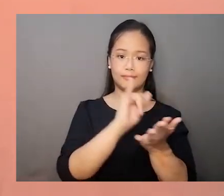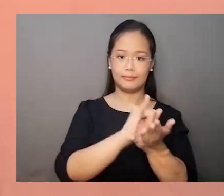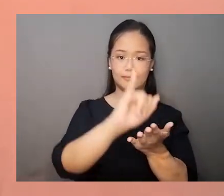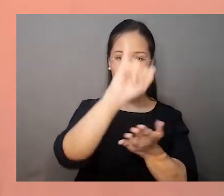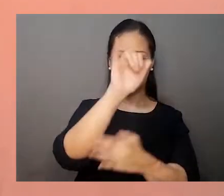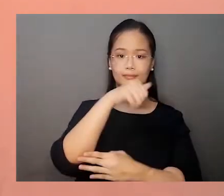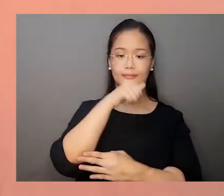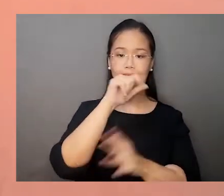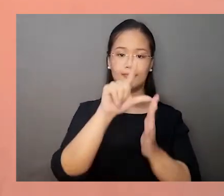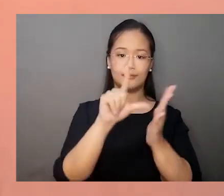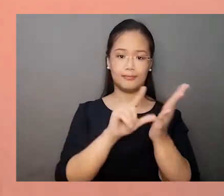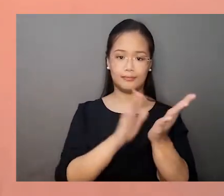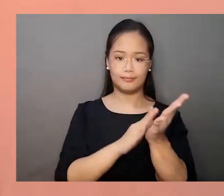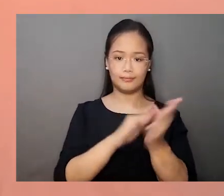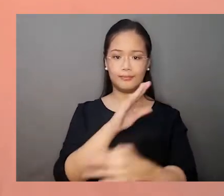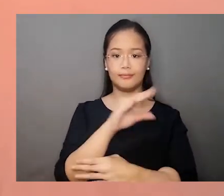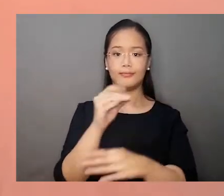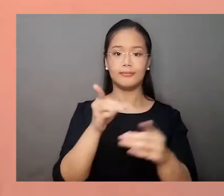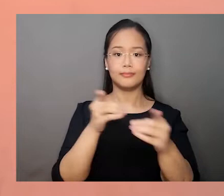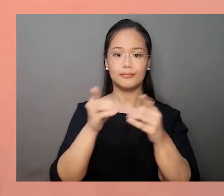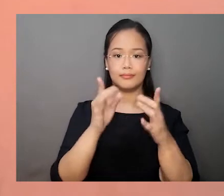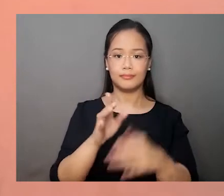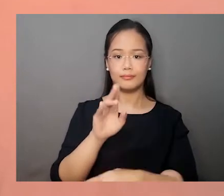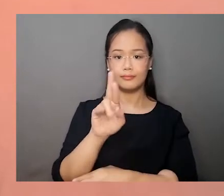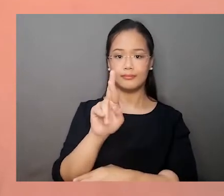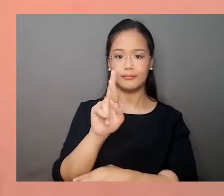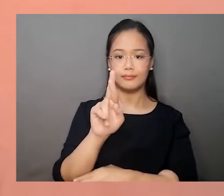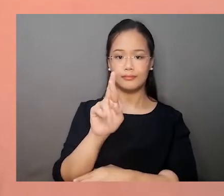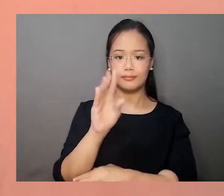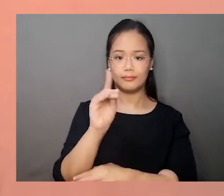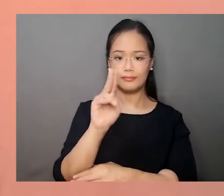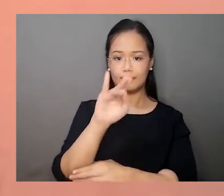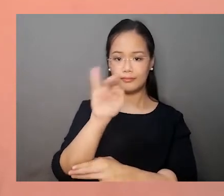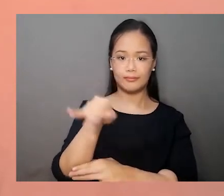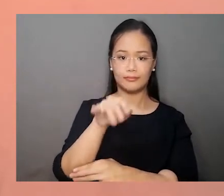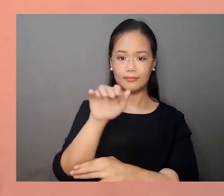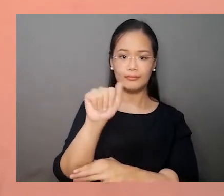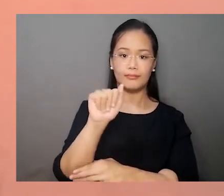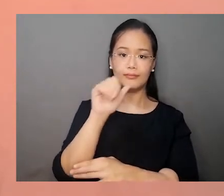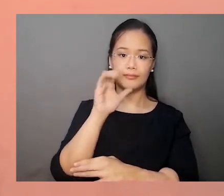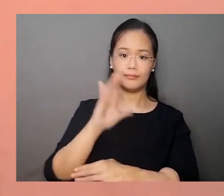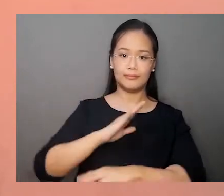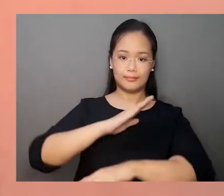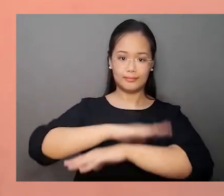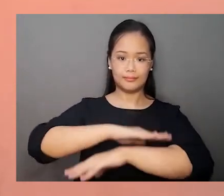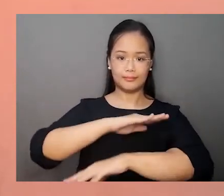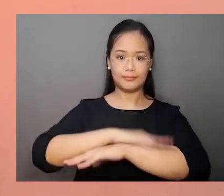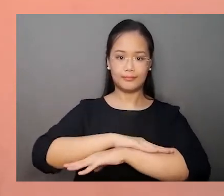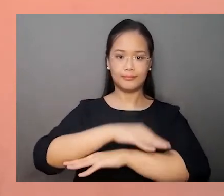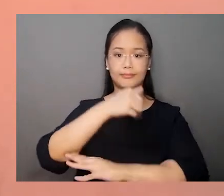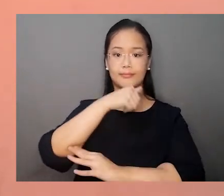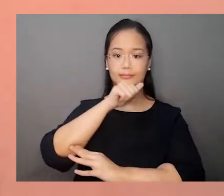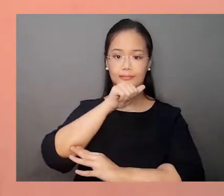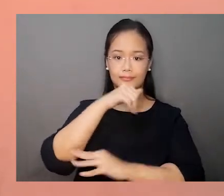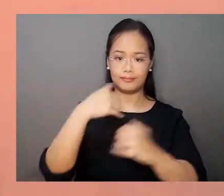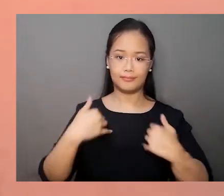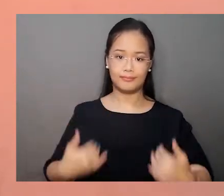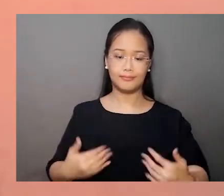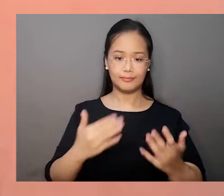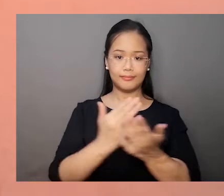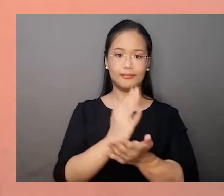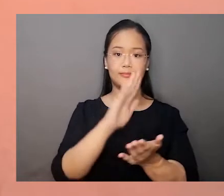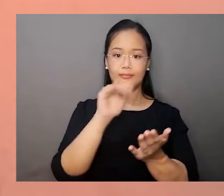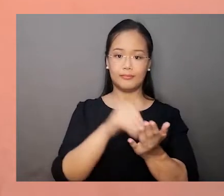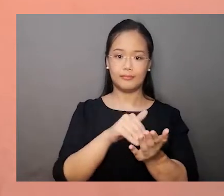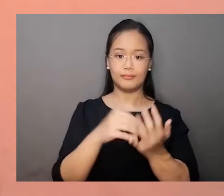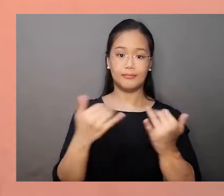Urduja Women's Desk of the Ateneo Human Rights Center. I will talk about the Convention on the Elimination of All Forms of Discrimination,